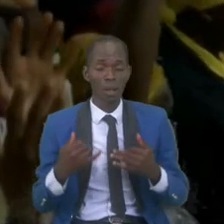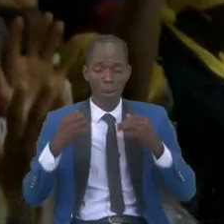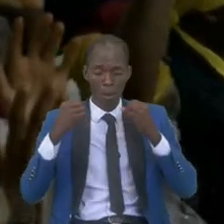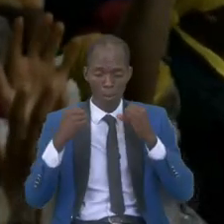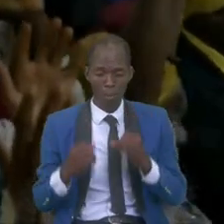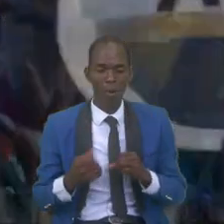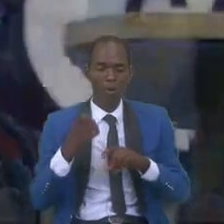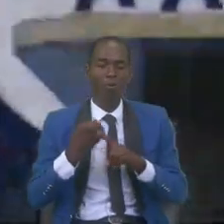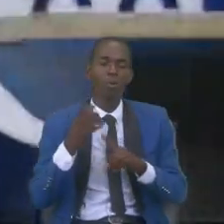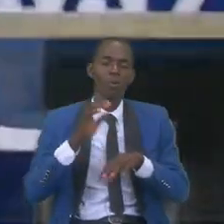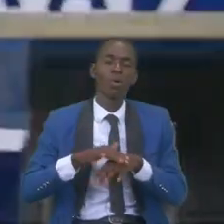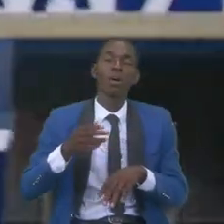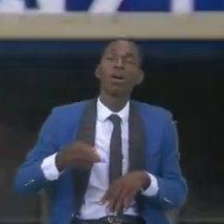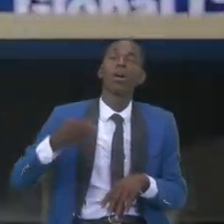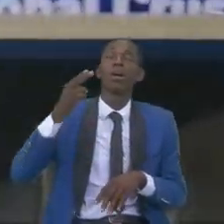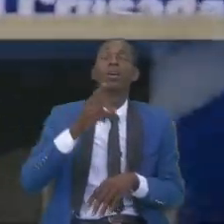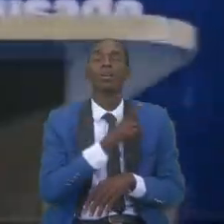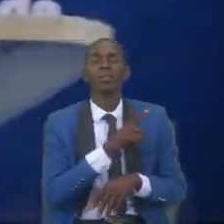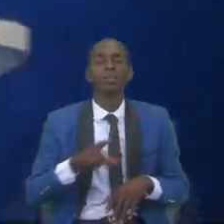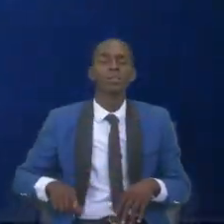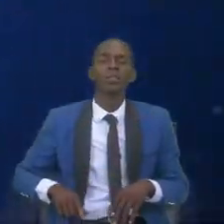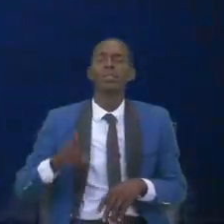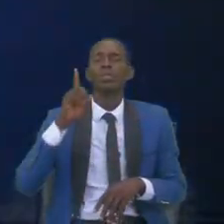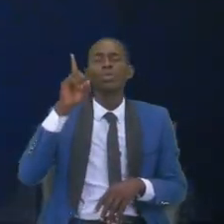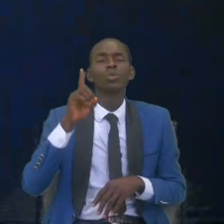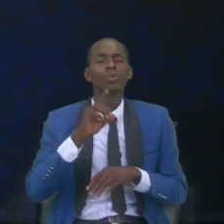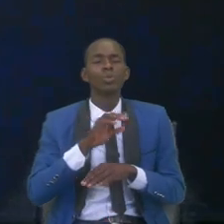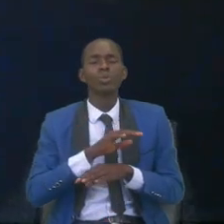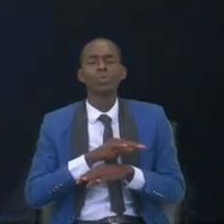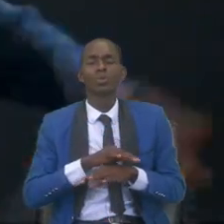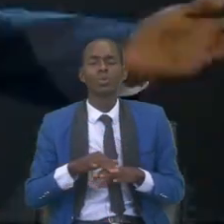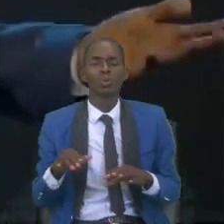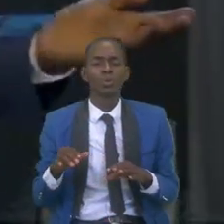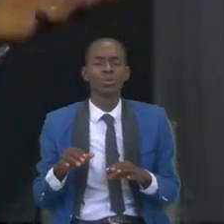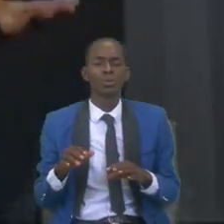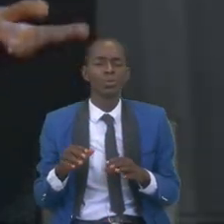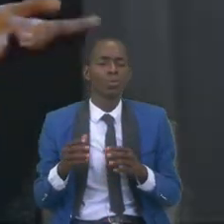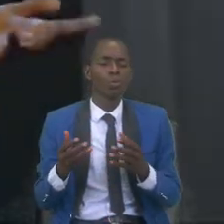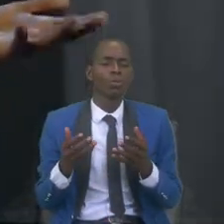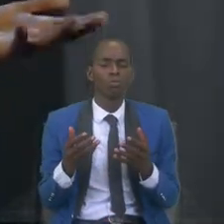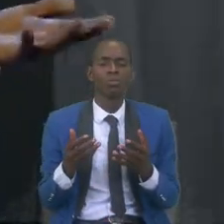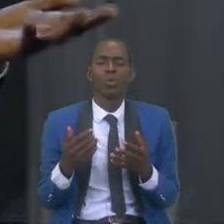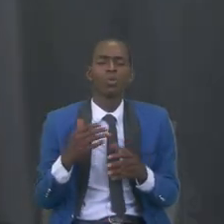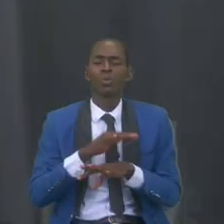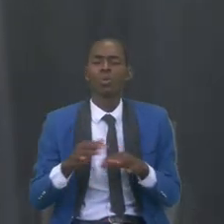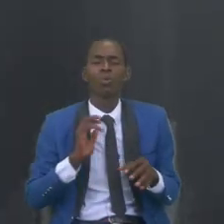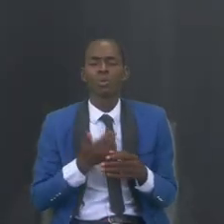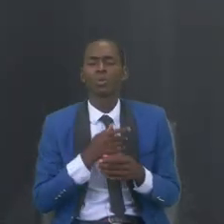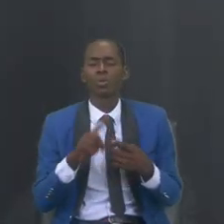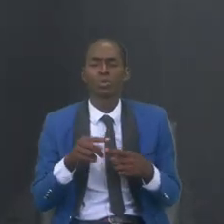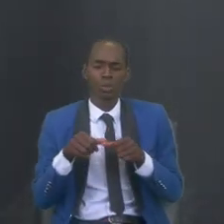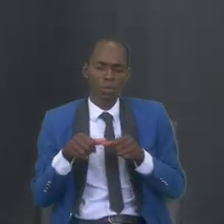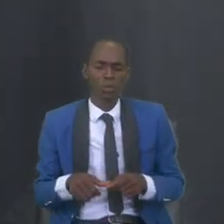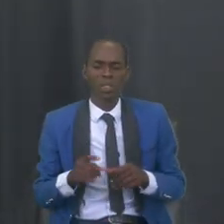on high. Lord, you don't want weaklings in the service. You don't want us to remain the way we